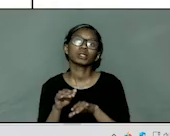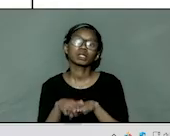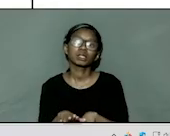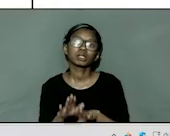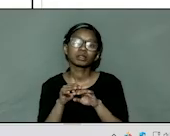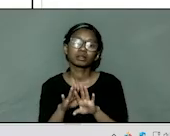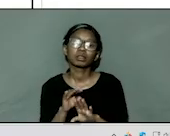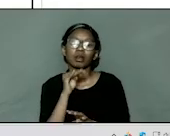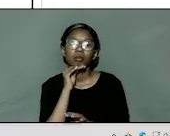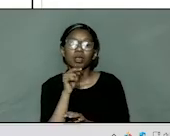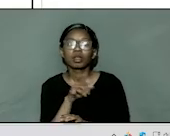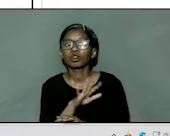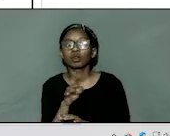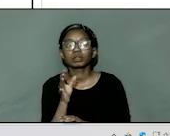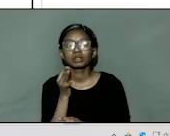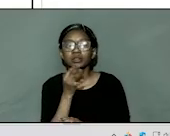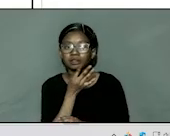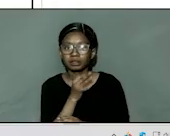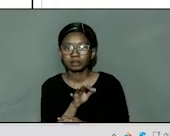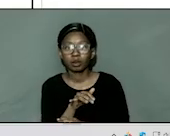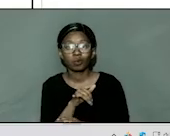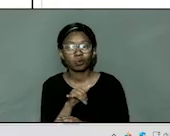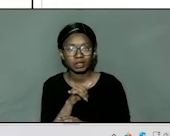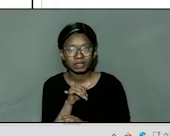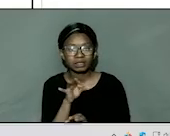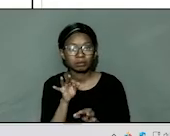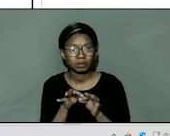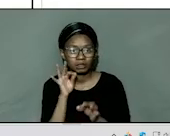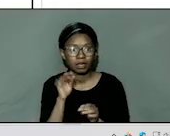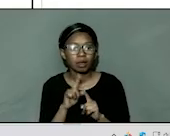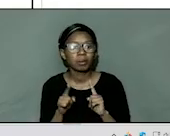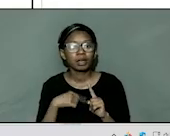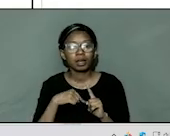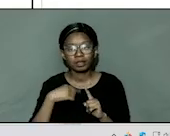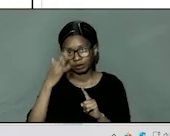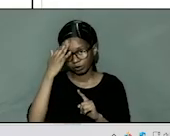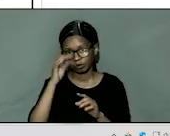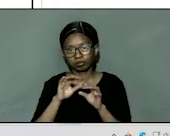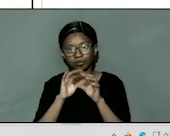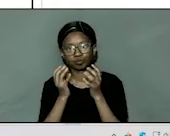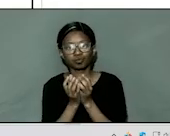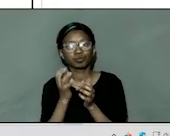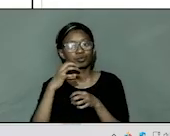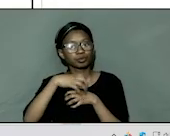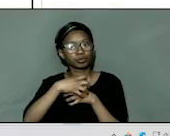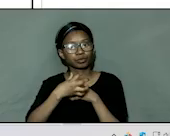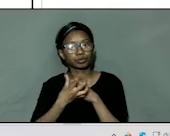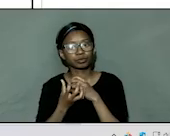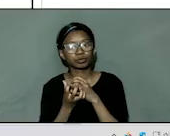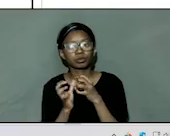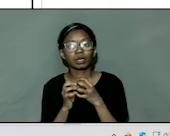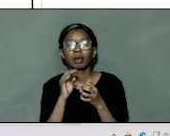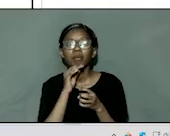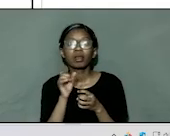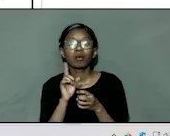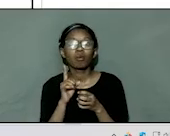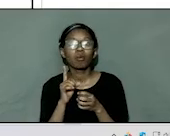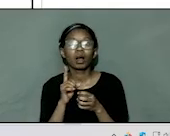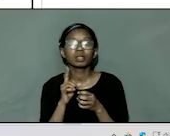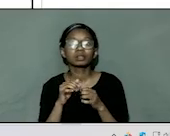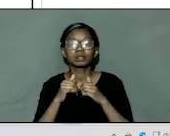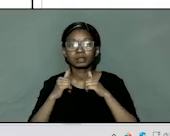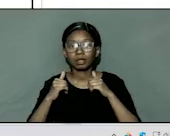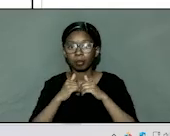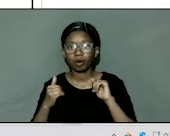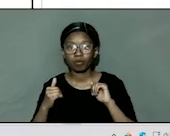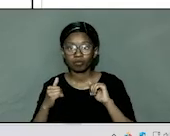So it is not mentioned. But we know these are continents. So what is it? What is it that is between the continents? Is the sea or the